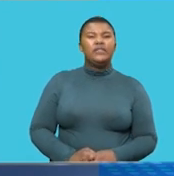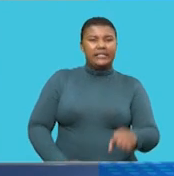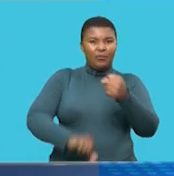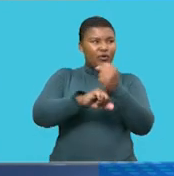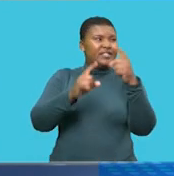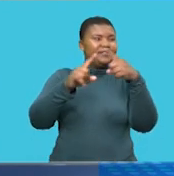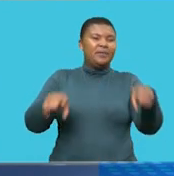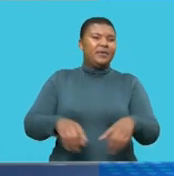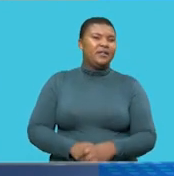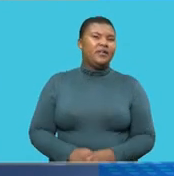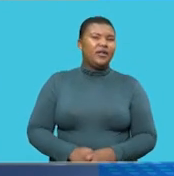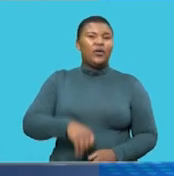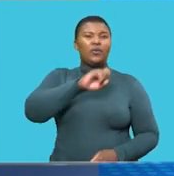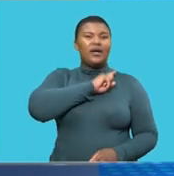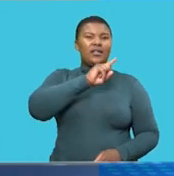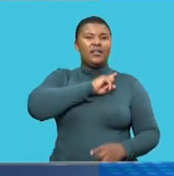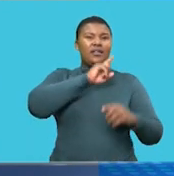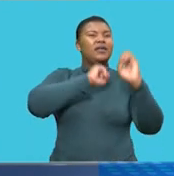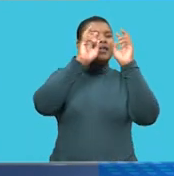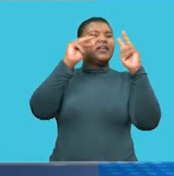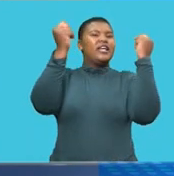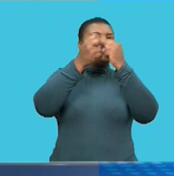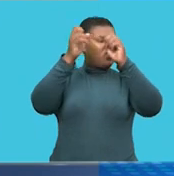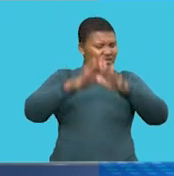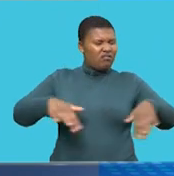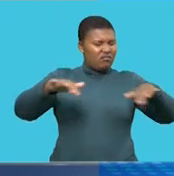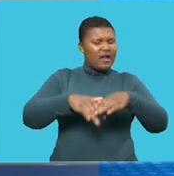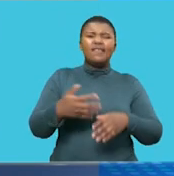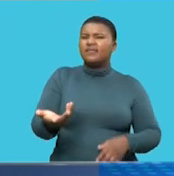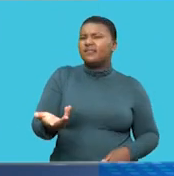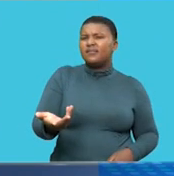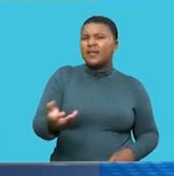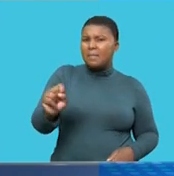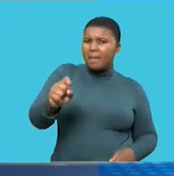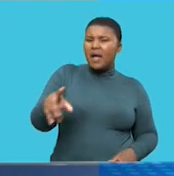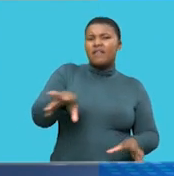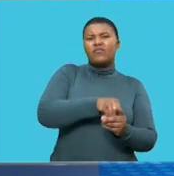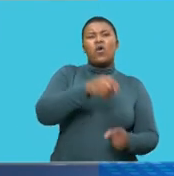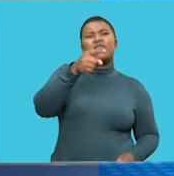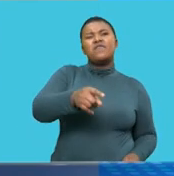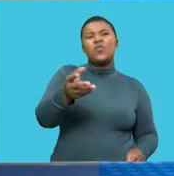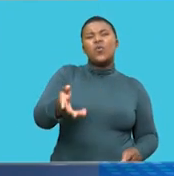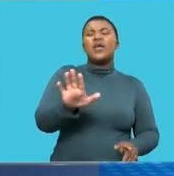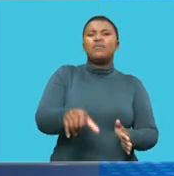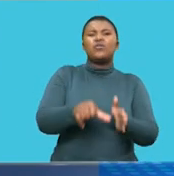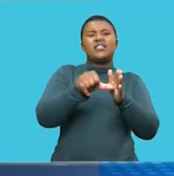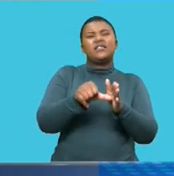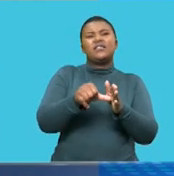supported, because it's a national platform, it's part of our key